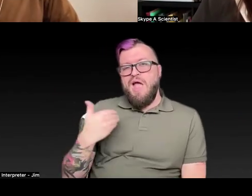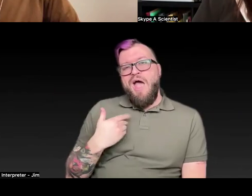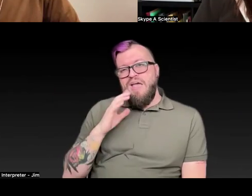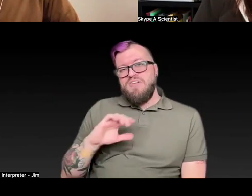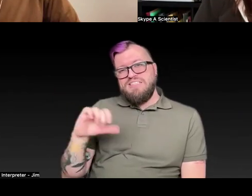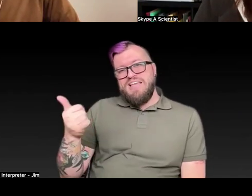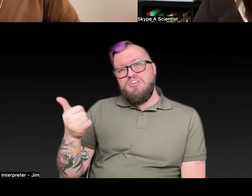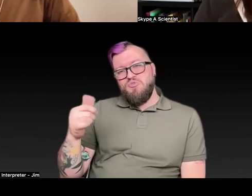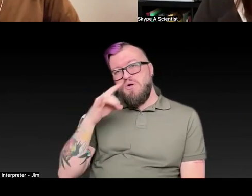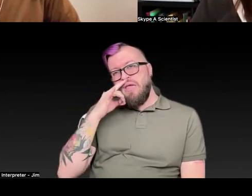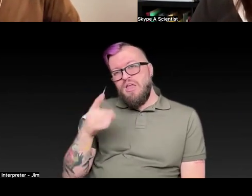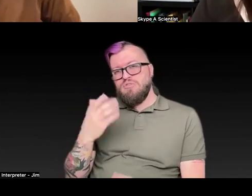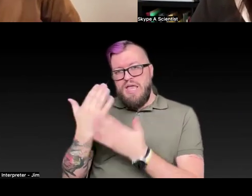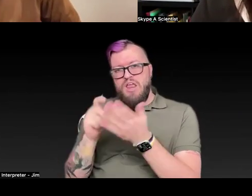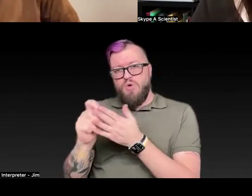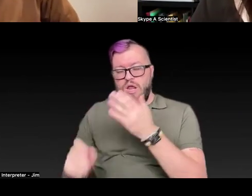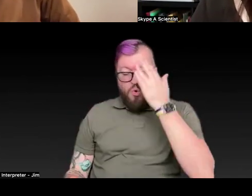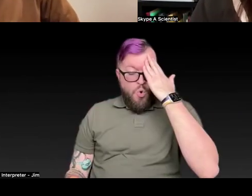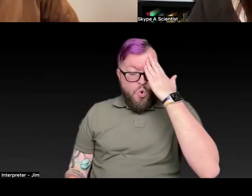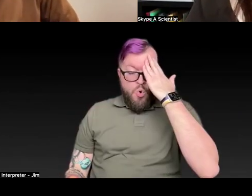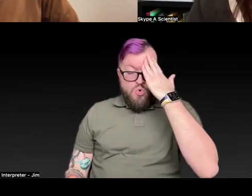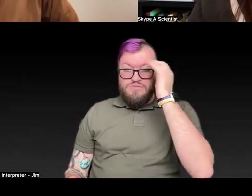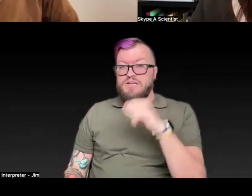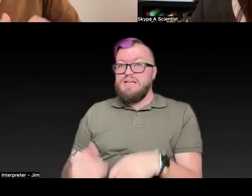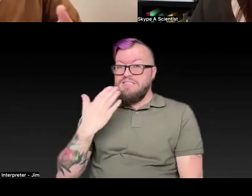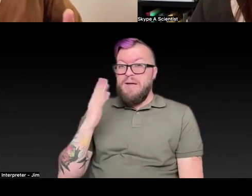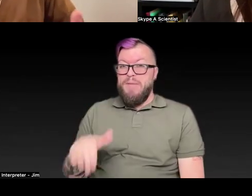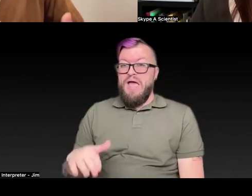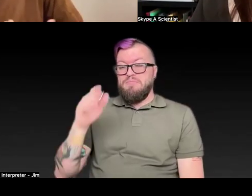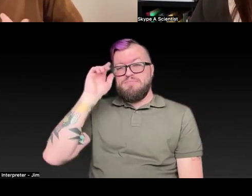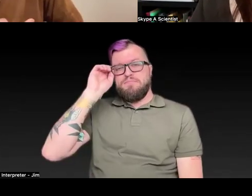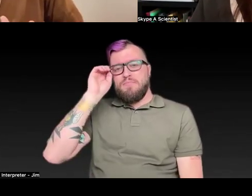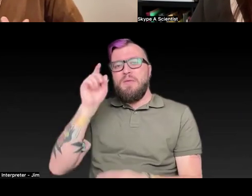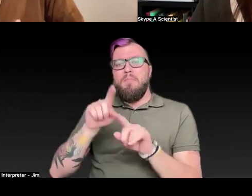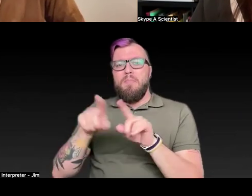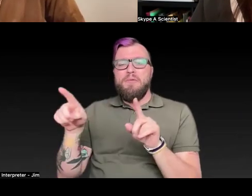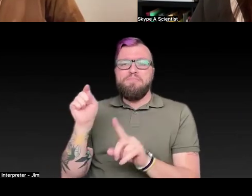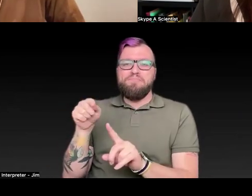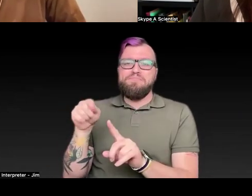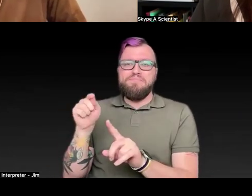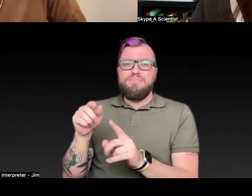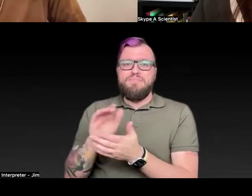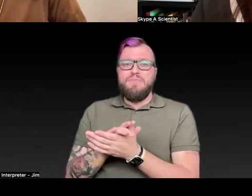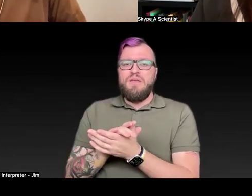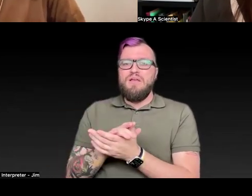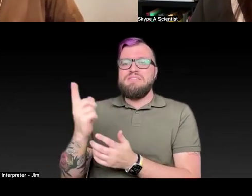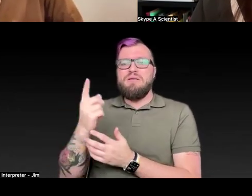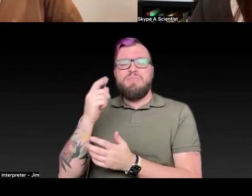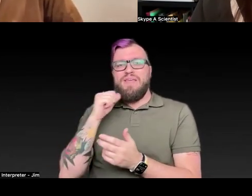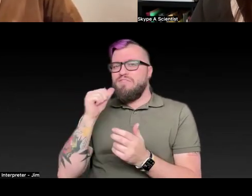is like, oh my God, um, it is very, very bad, and it is something that they have not stressed in